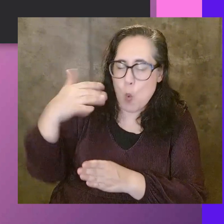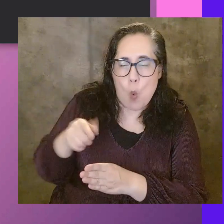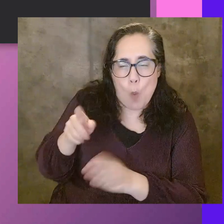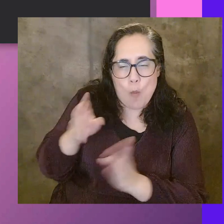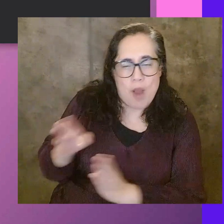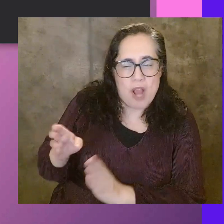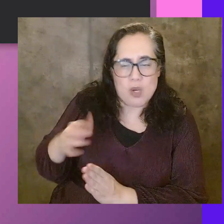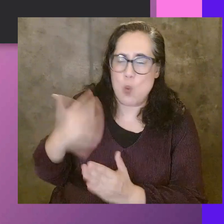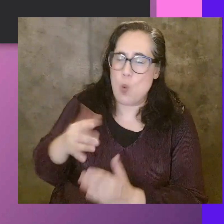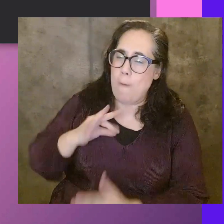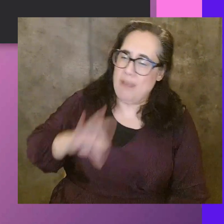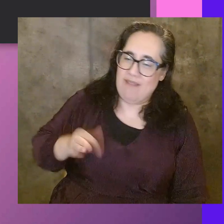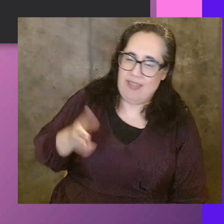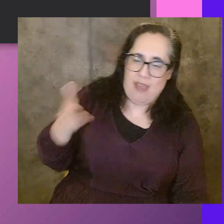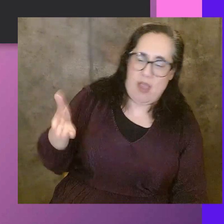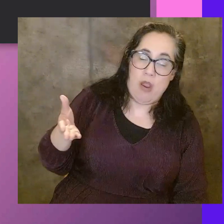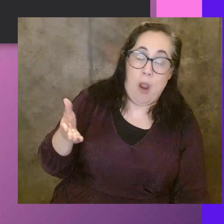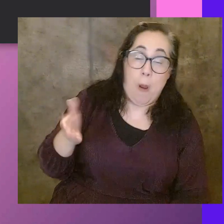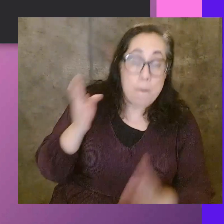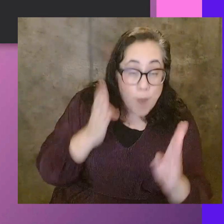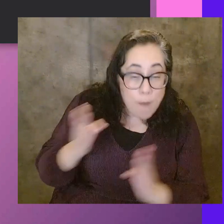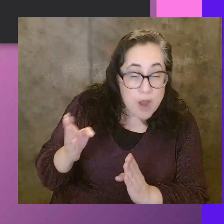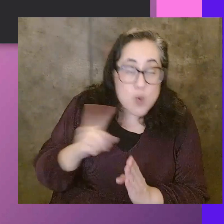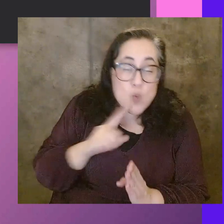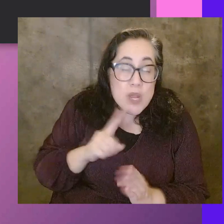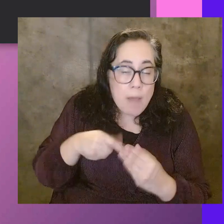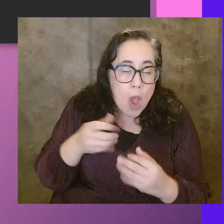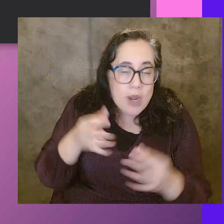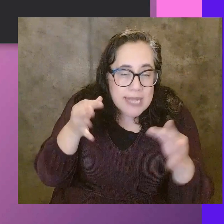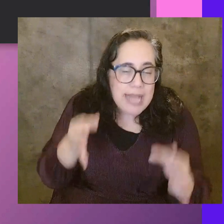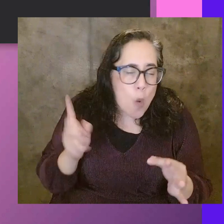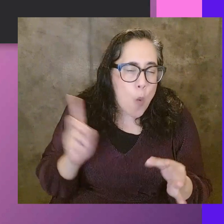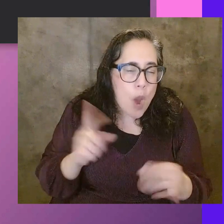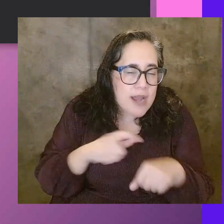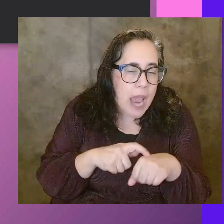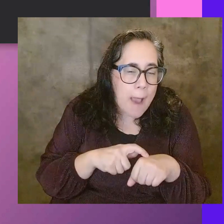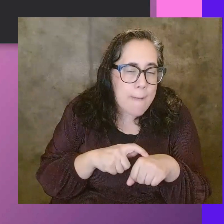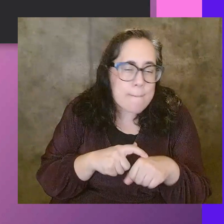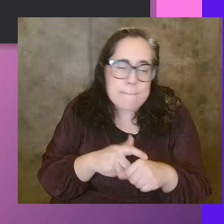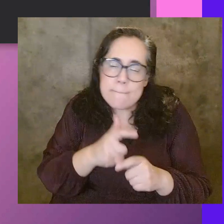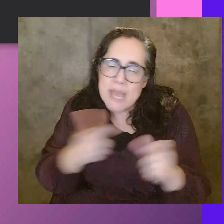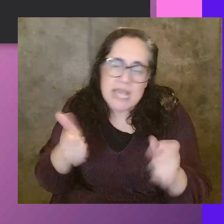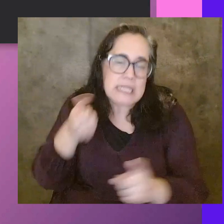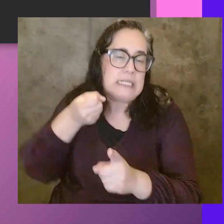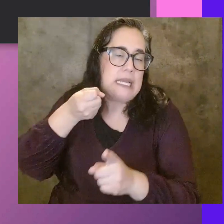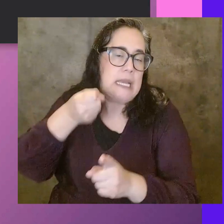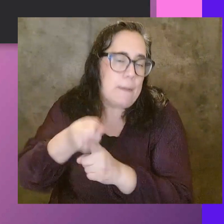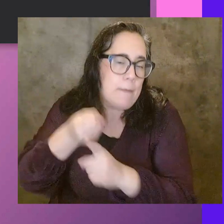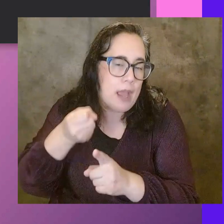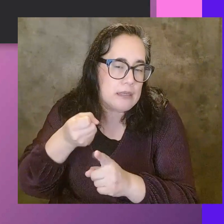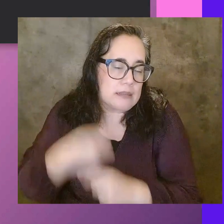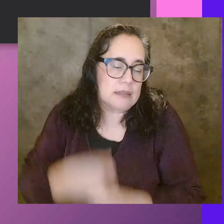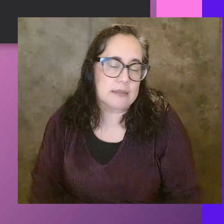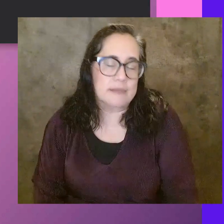dividends. Preparation is really about deciding where your time will have the greatest impact.